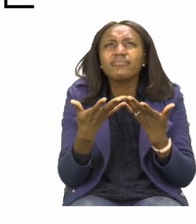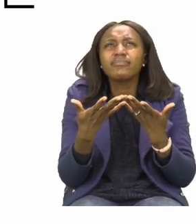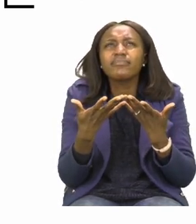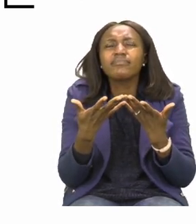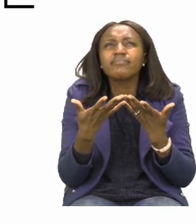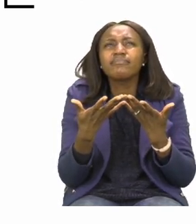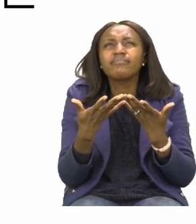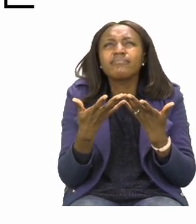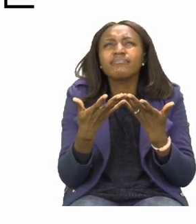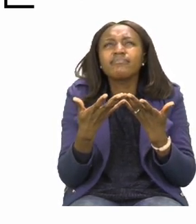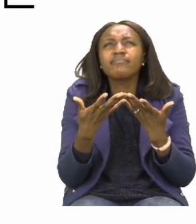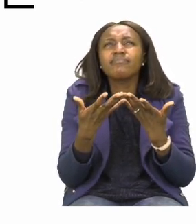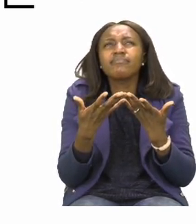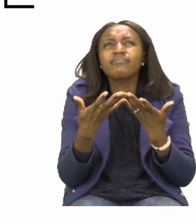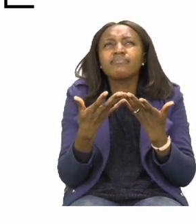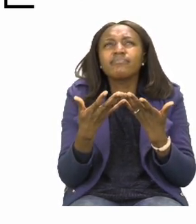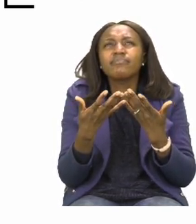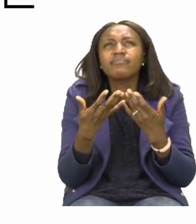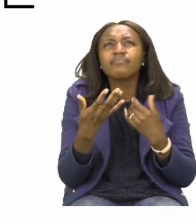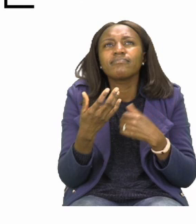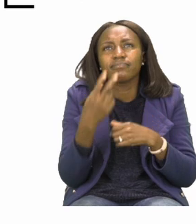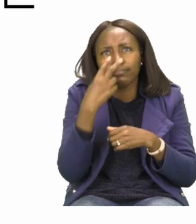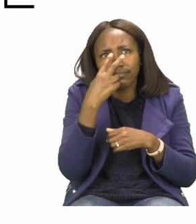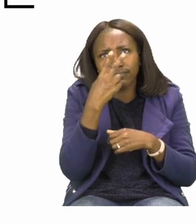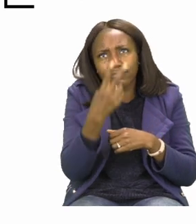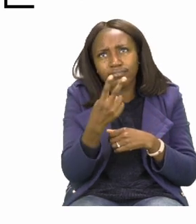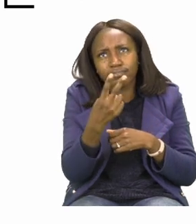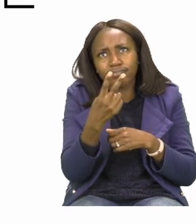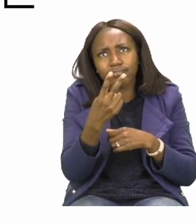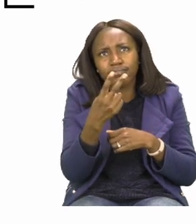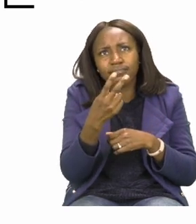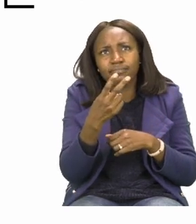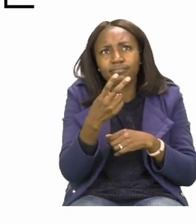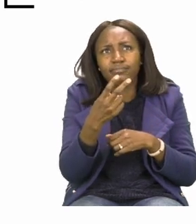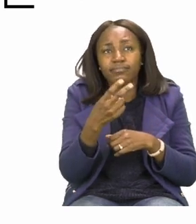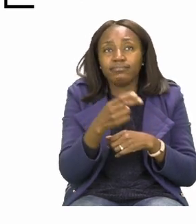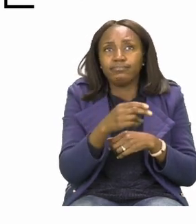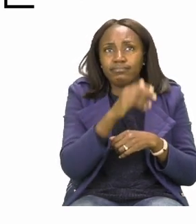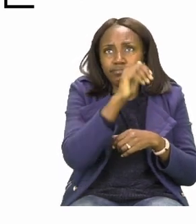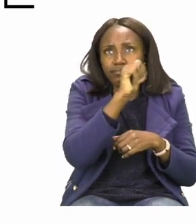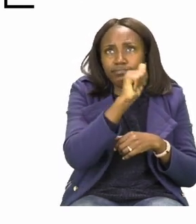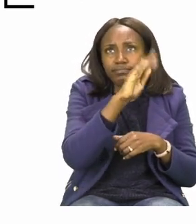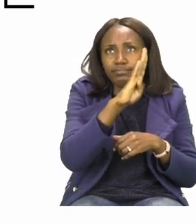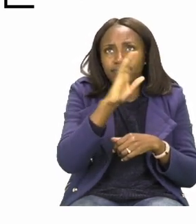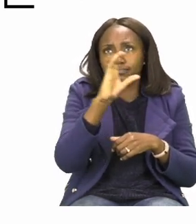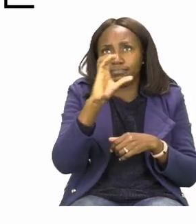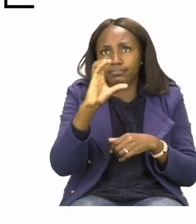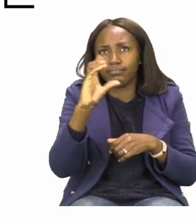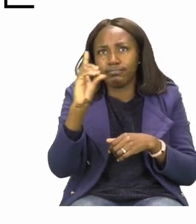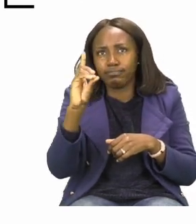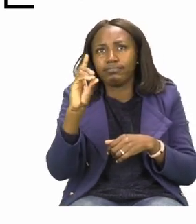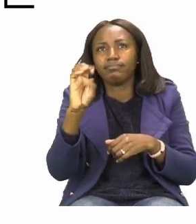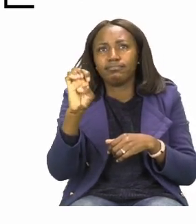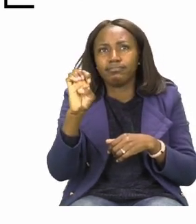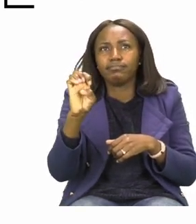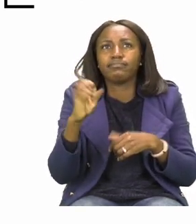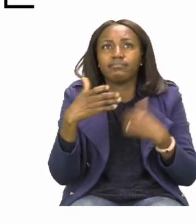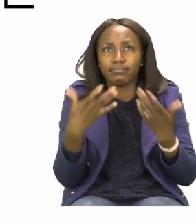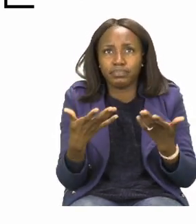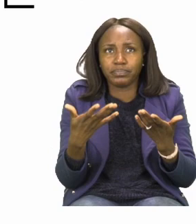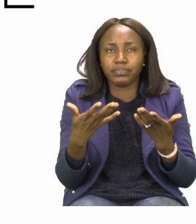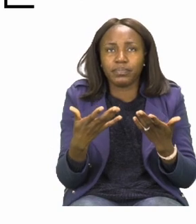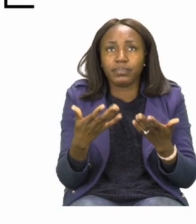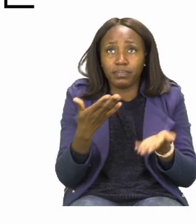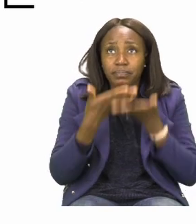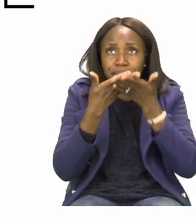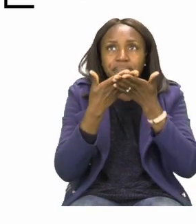how many liters the jugs we can see are holding. To help you with that